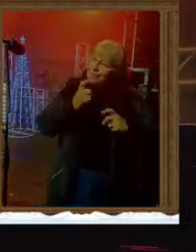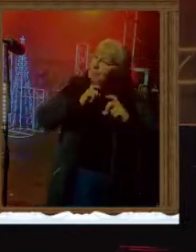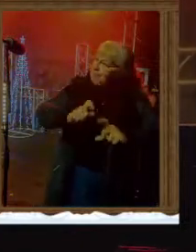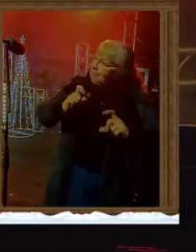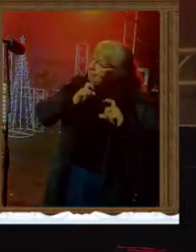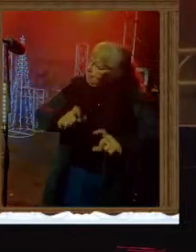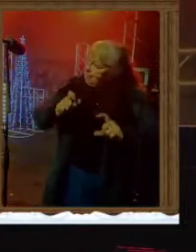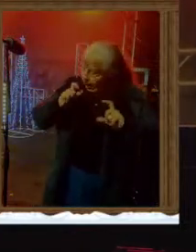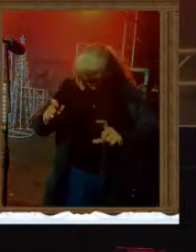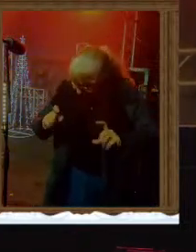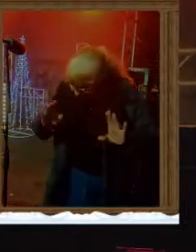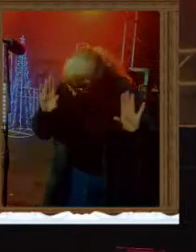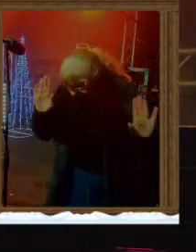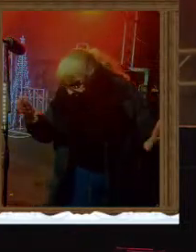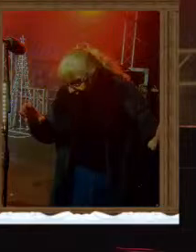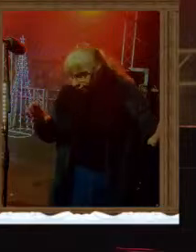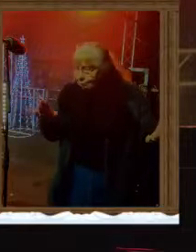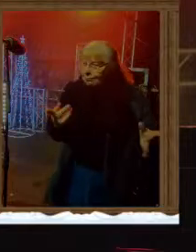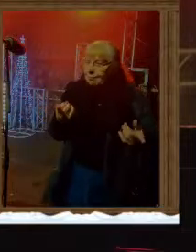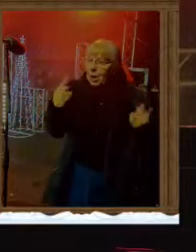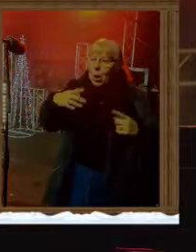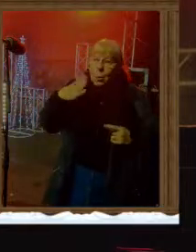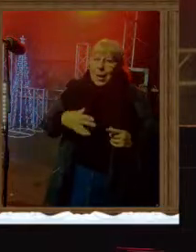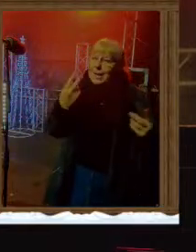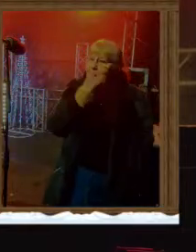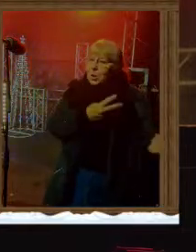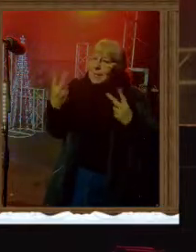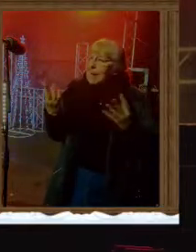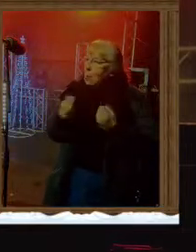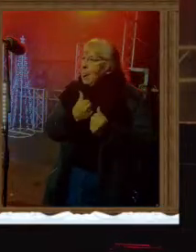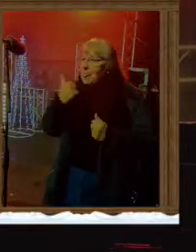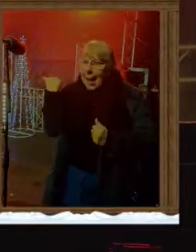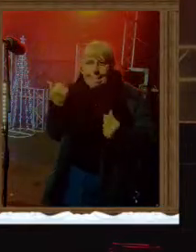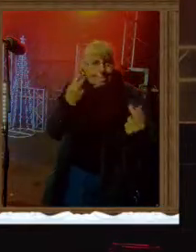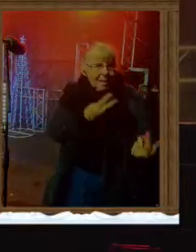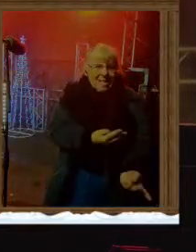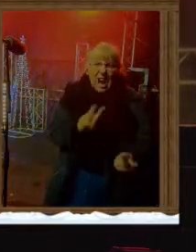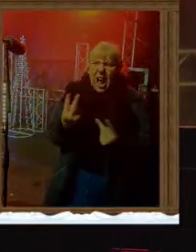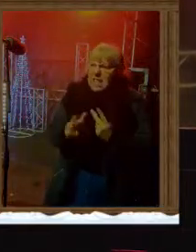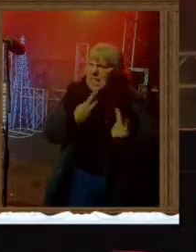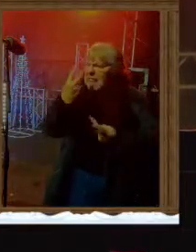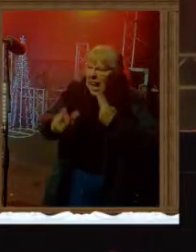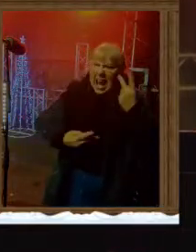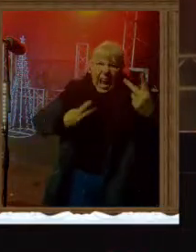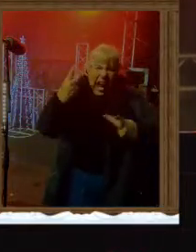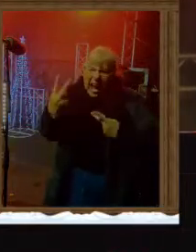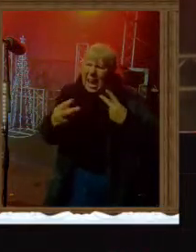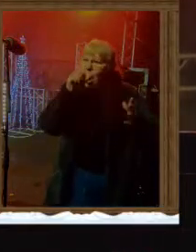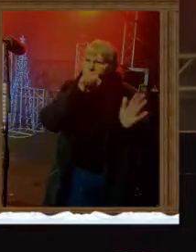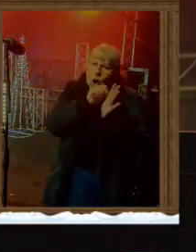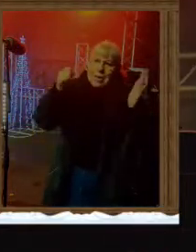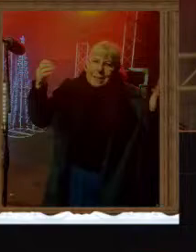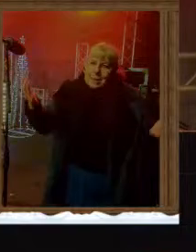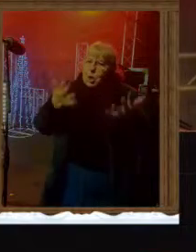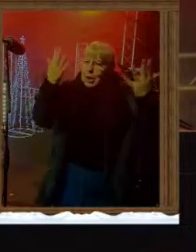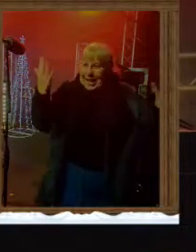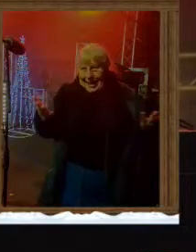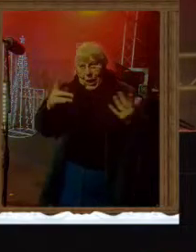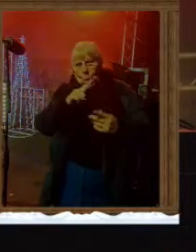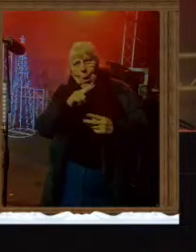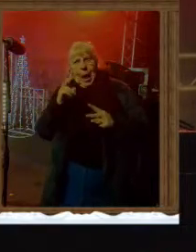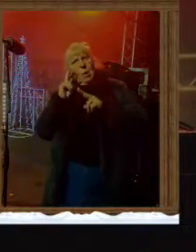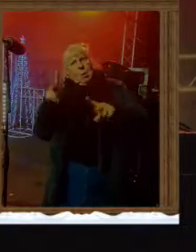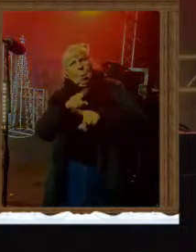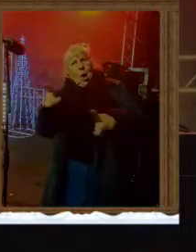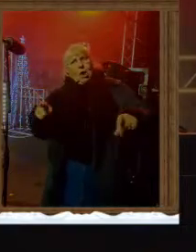for you. And we need you all to sing along and dance and create lots of Christmas cheer, because we'll be watching